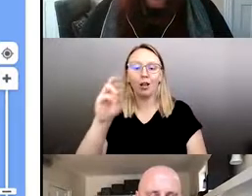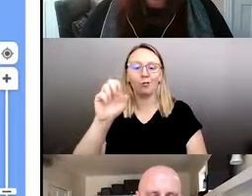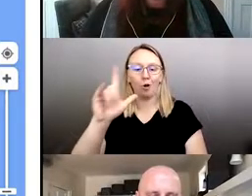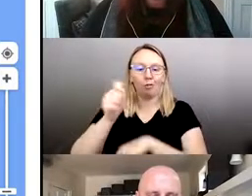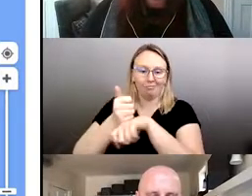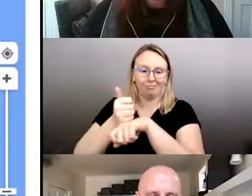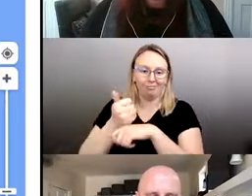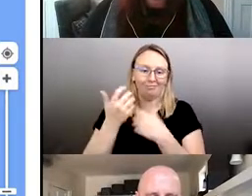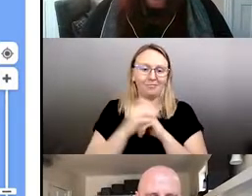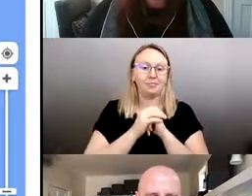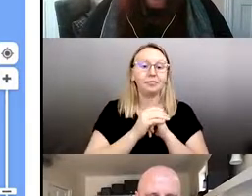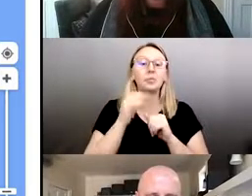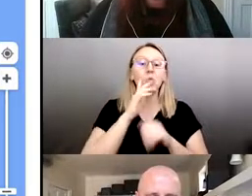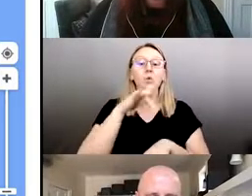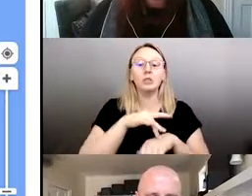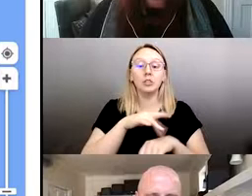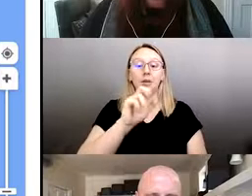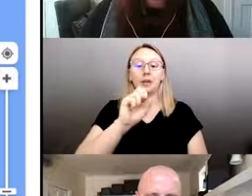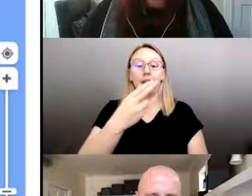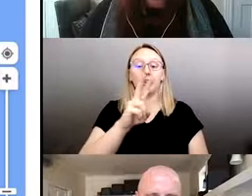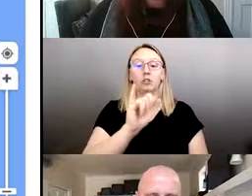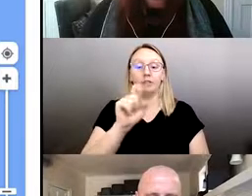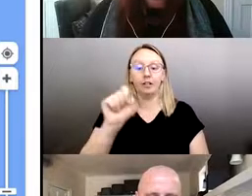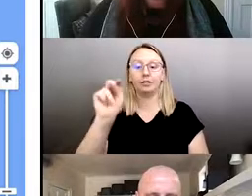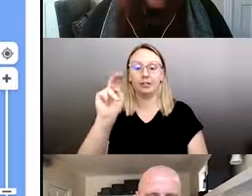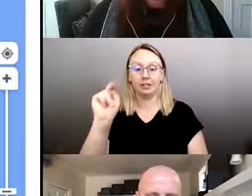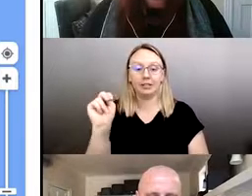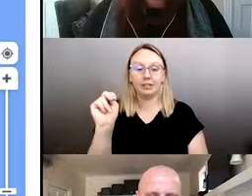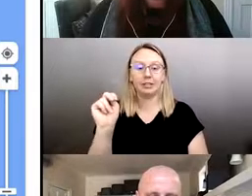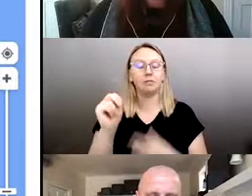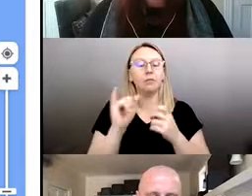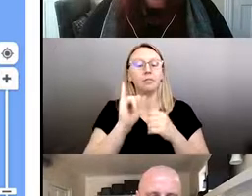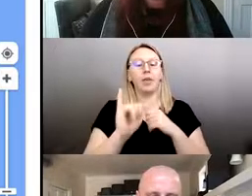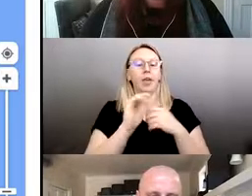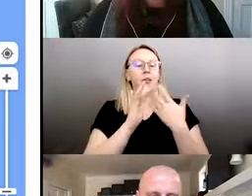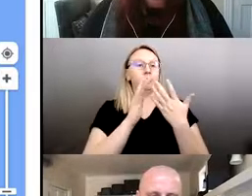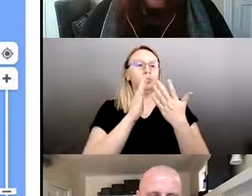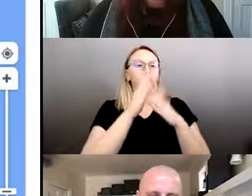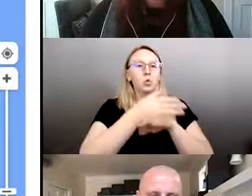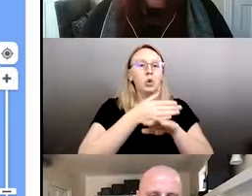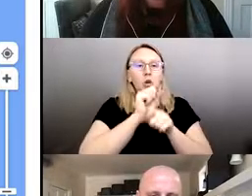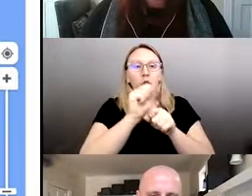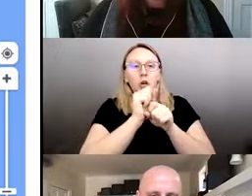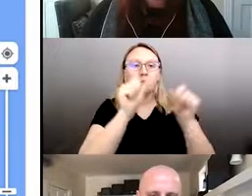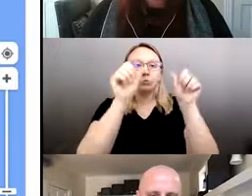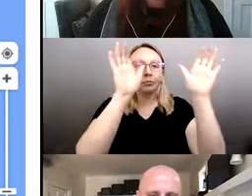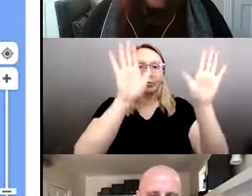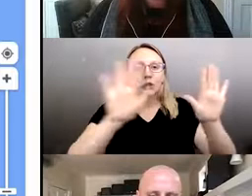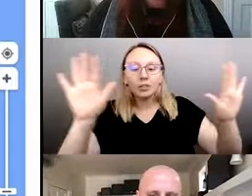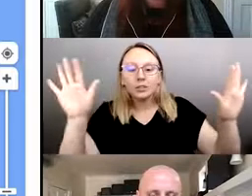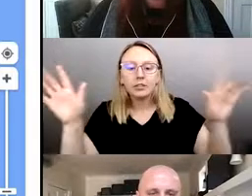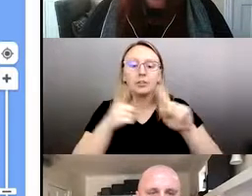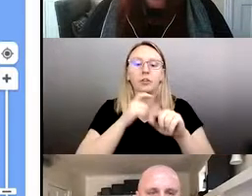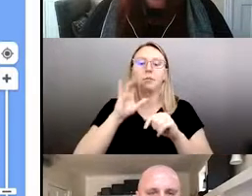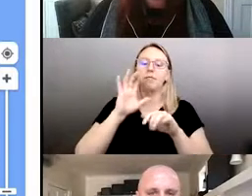the legendary design shop known for its woodblock prints of classic country music stars. From there,